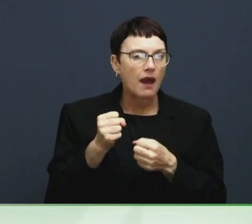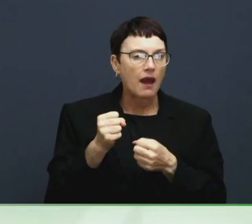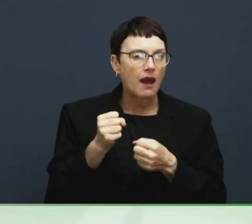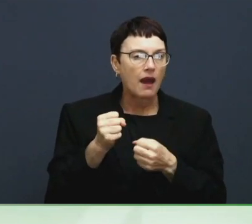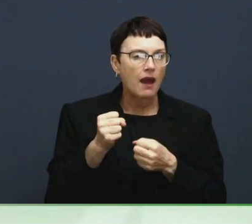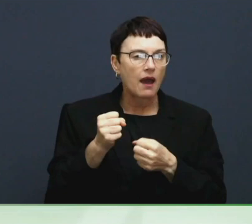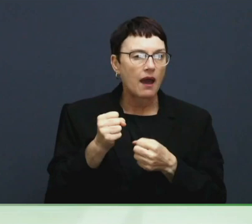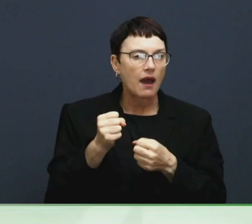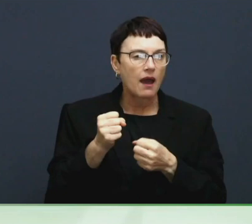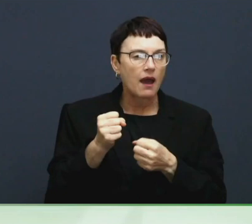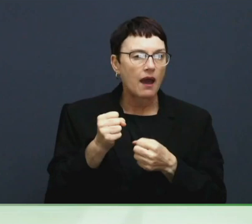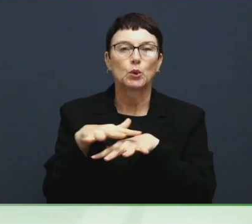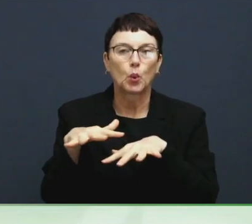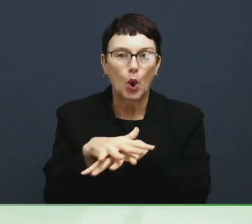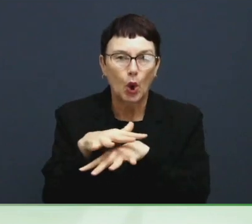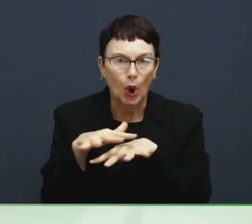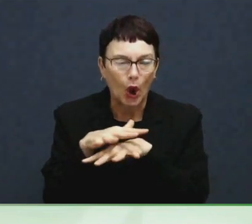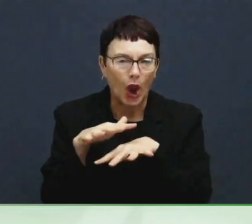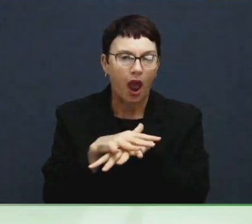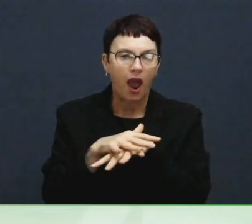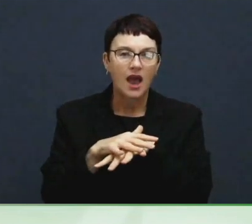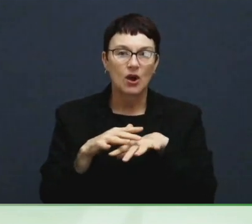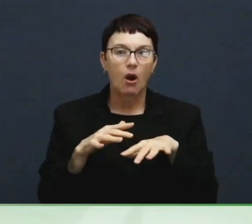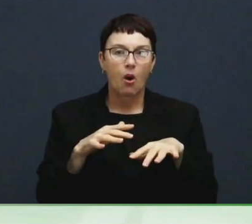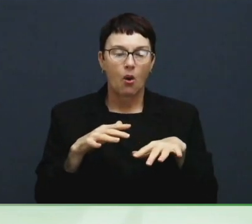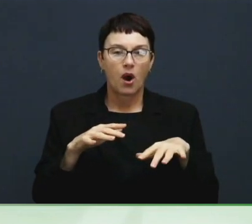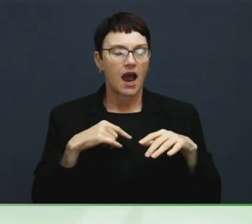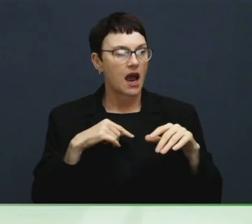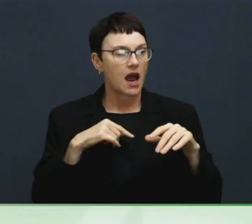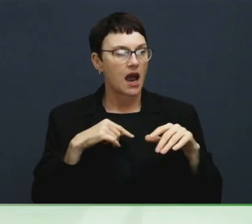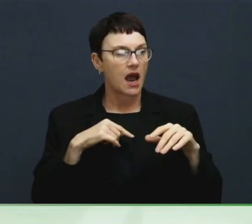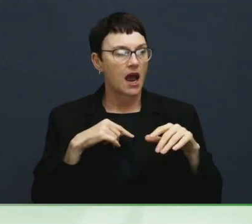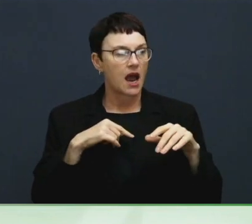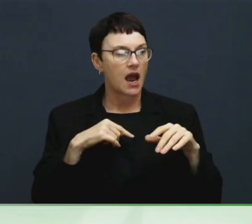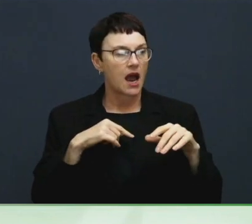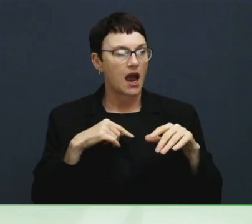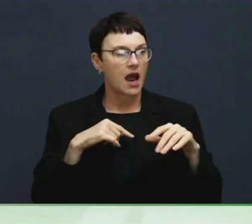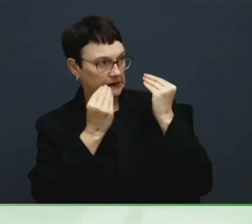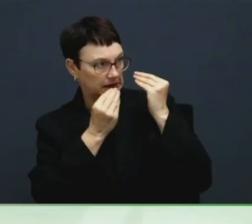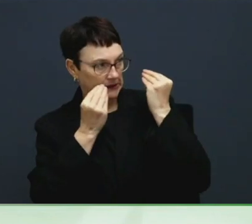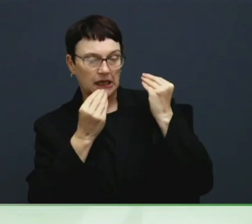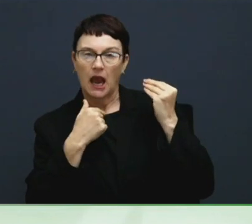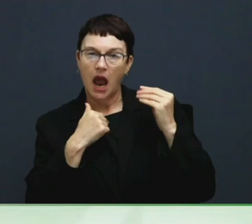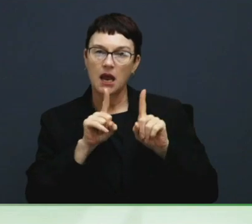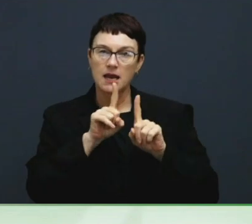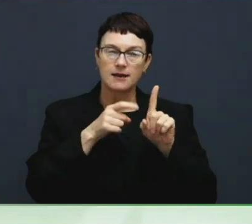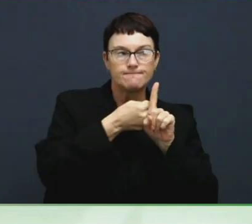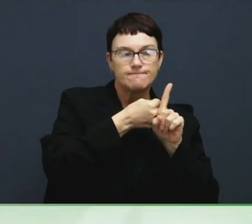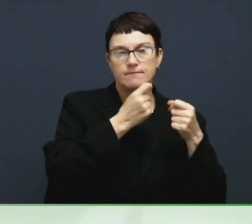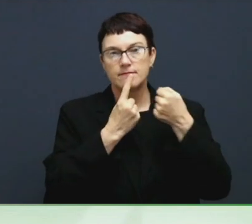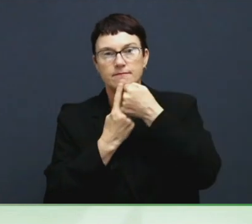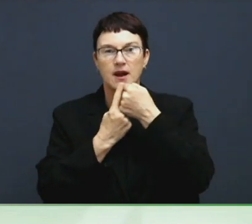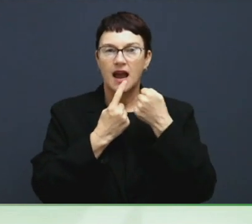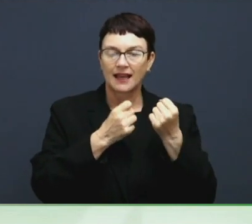other deaf people that can model behavior that they learn from, and they co-advocate for each other for progress.